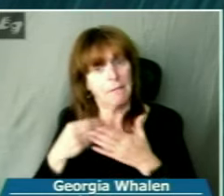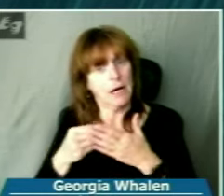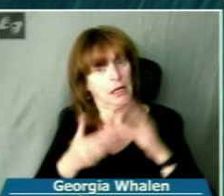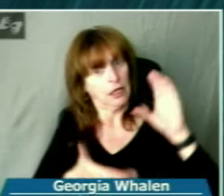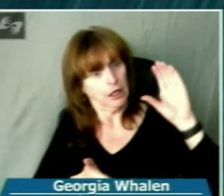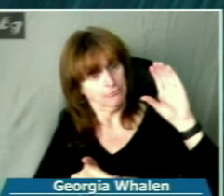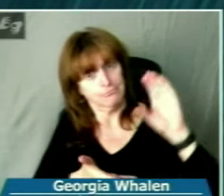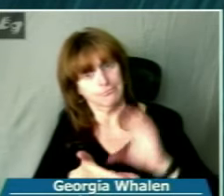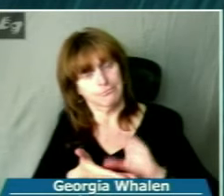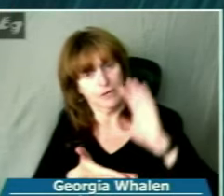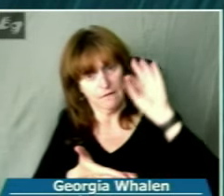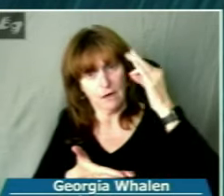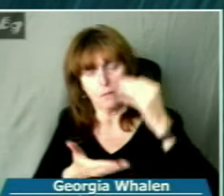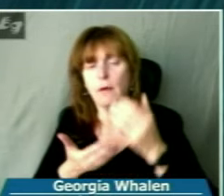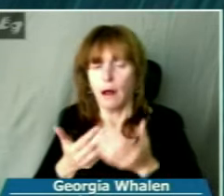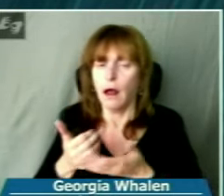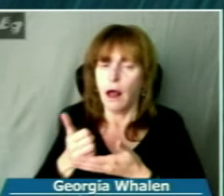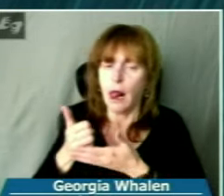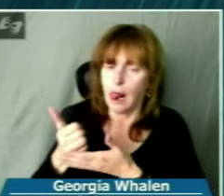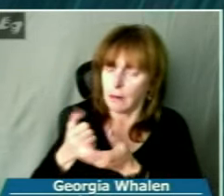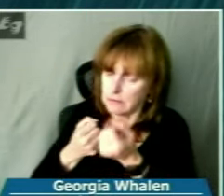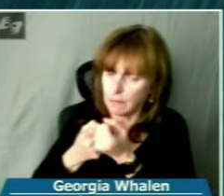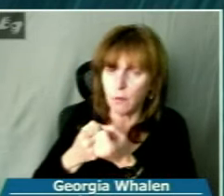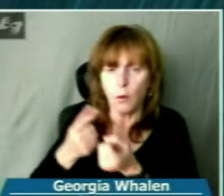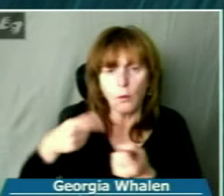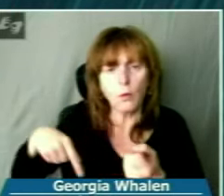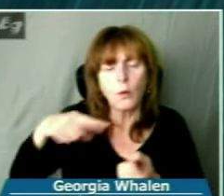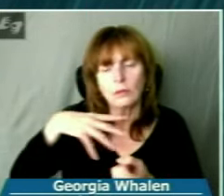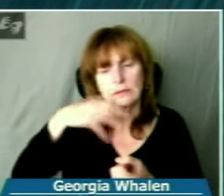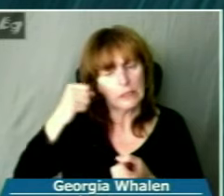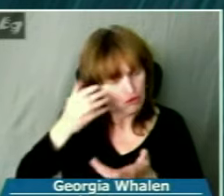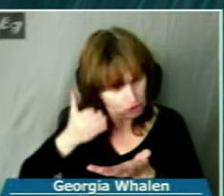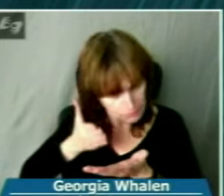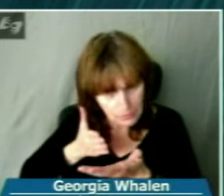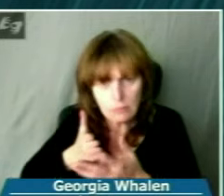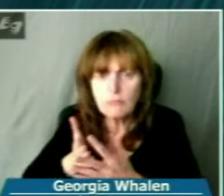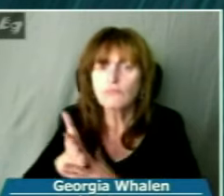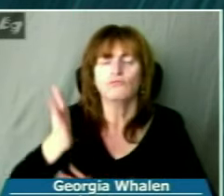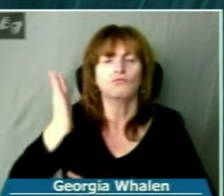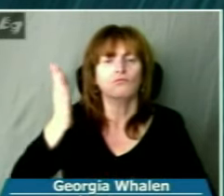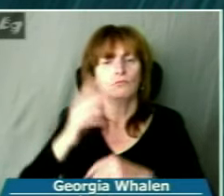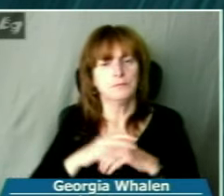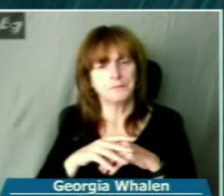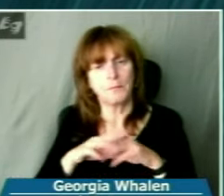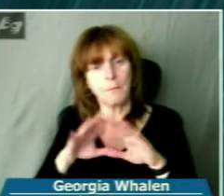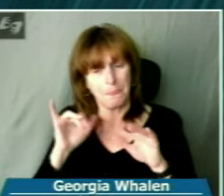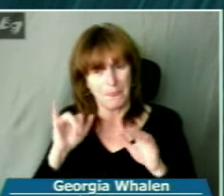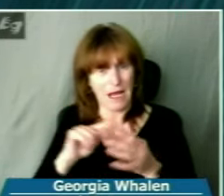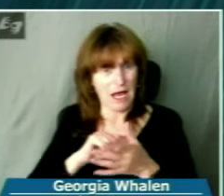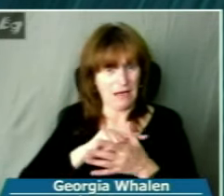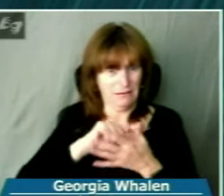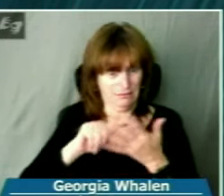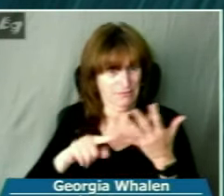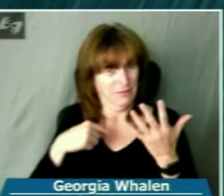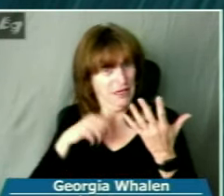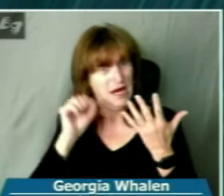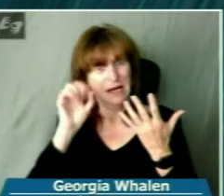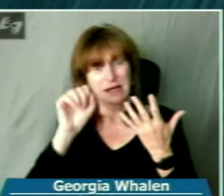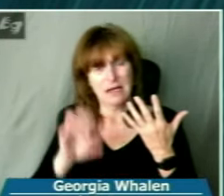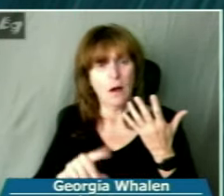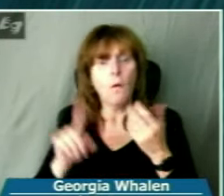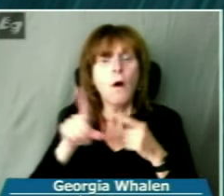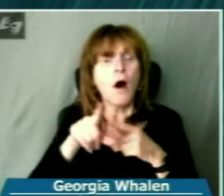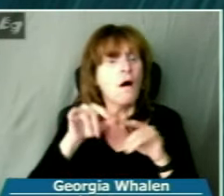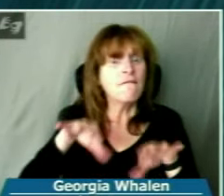our seniors get through this challenge as well. All of these programs and financial supports, again, you can find on the